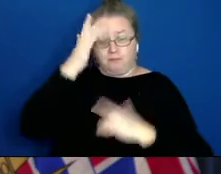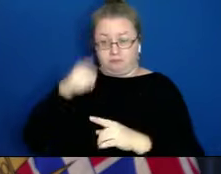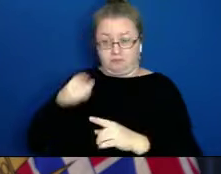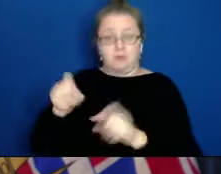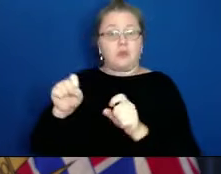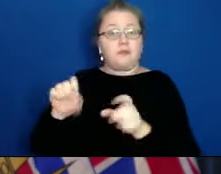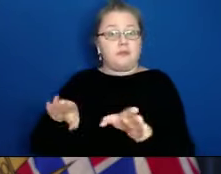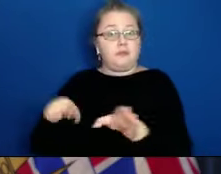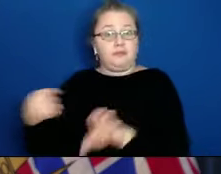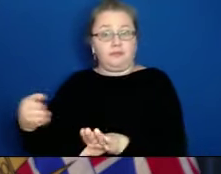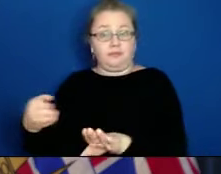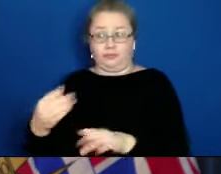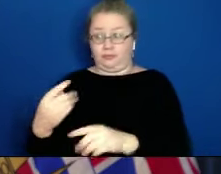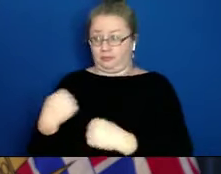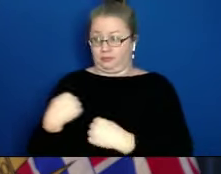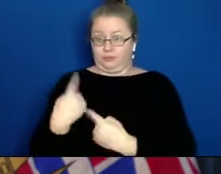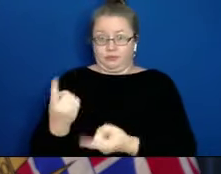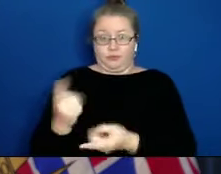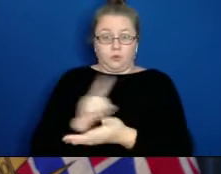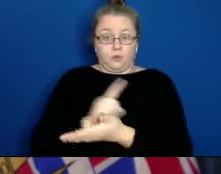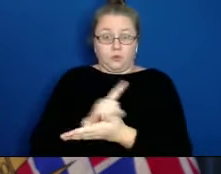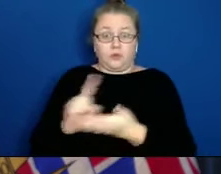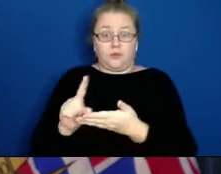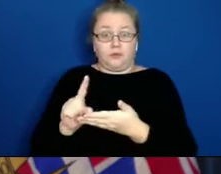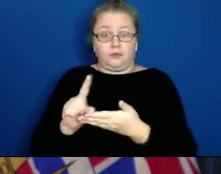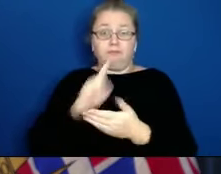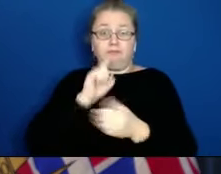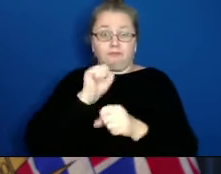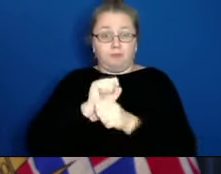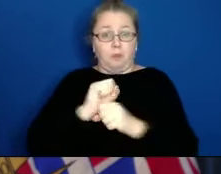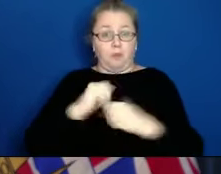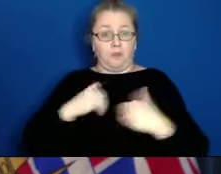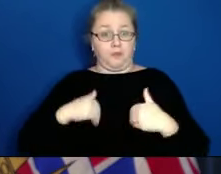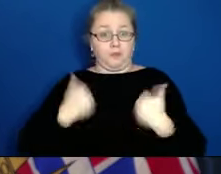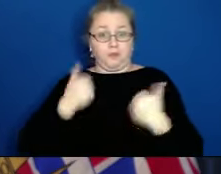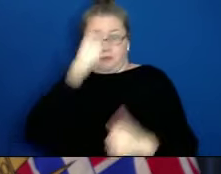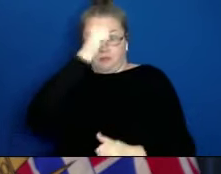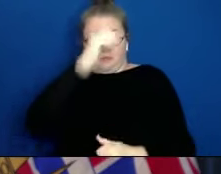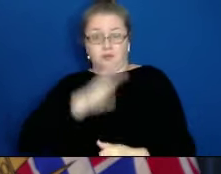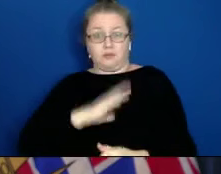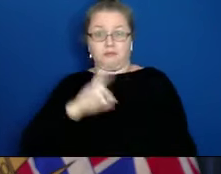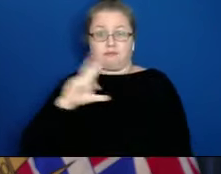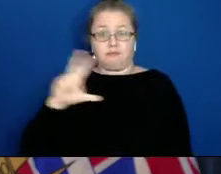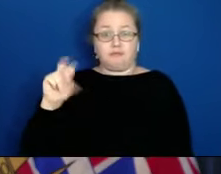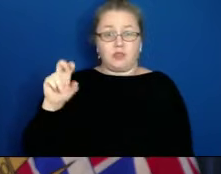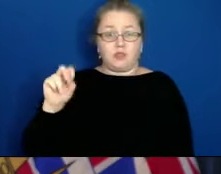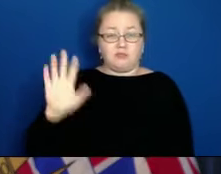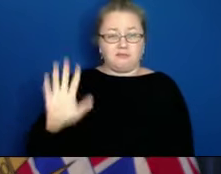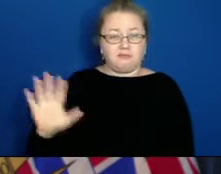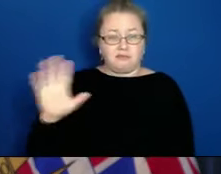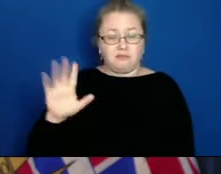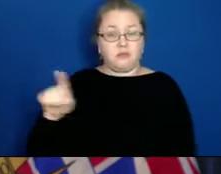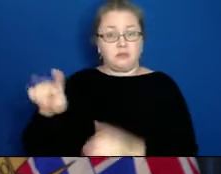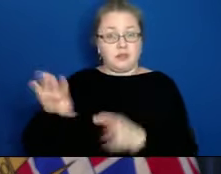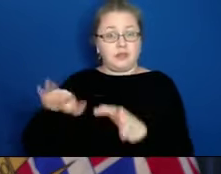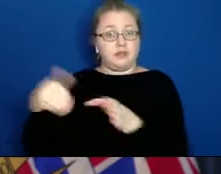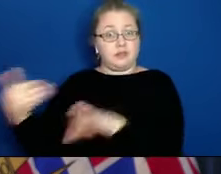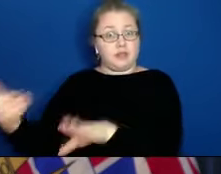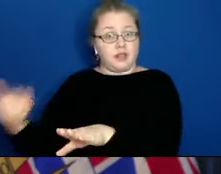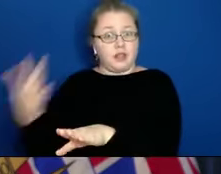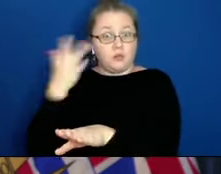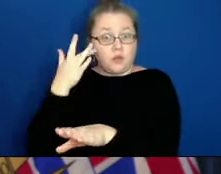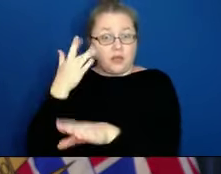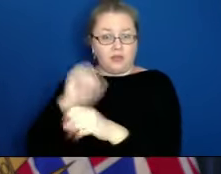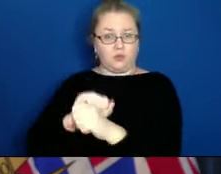And tragically, this past week, we had a young person in his 30s who died from COVID-19. This